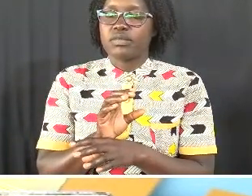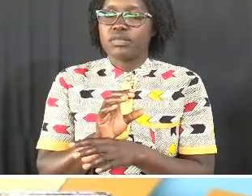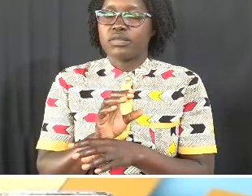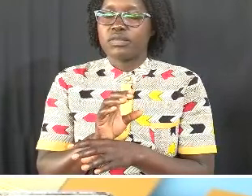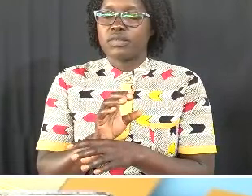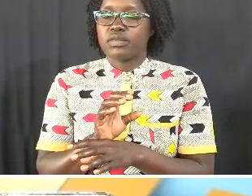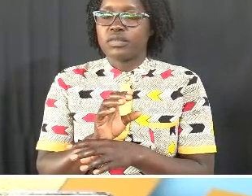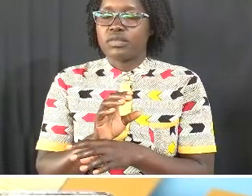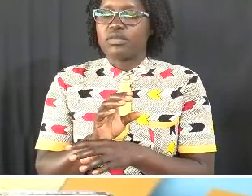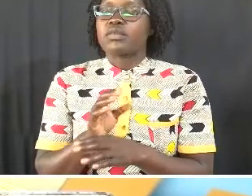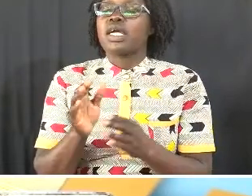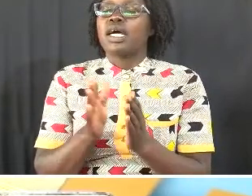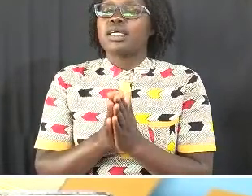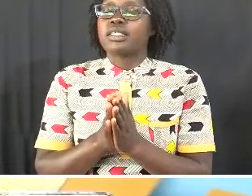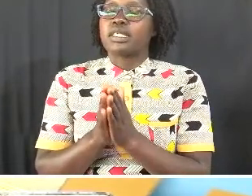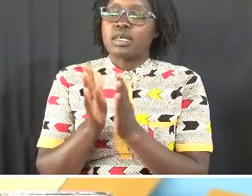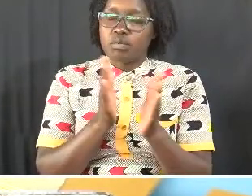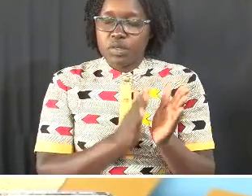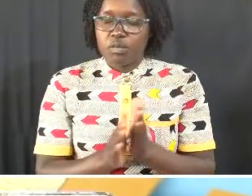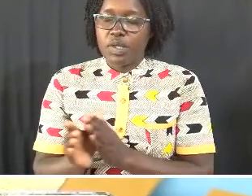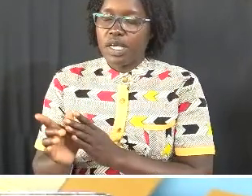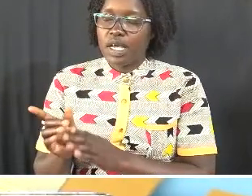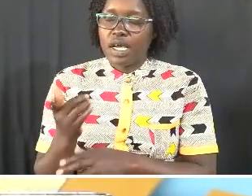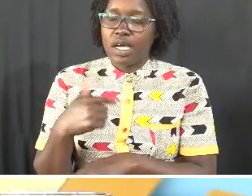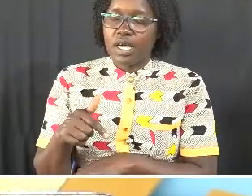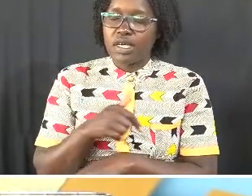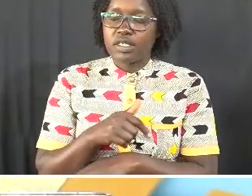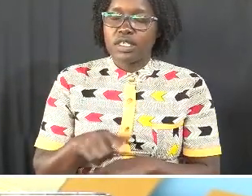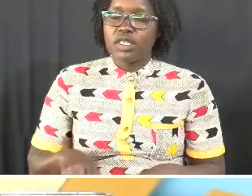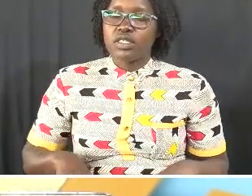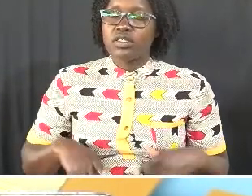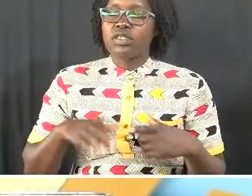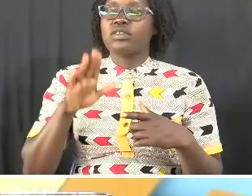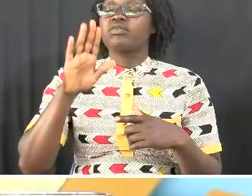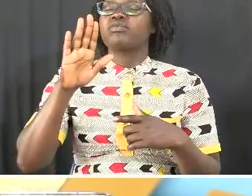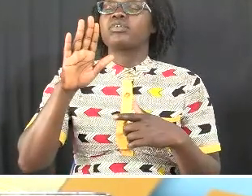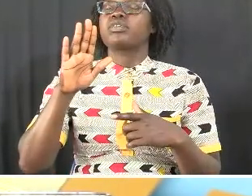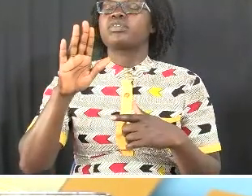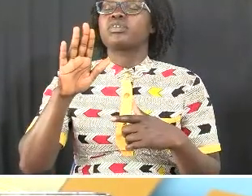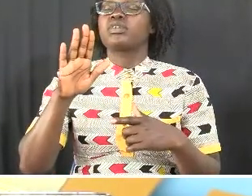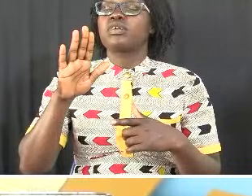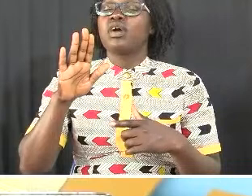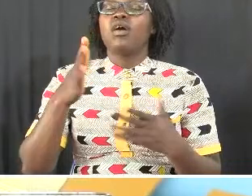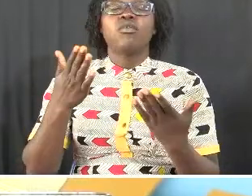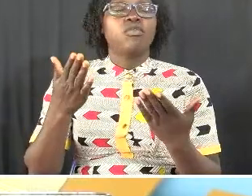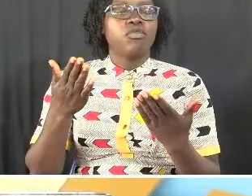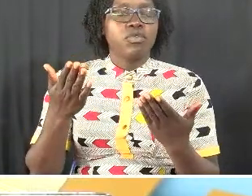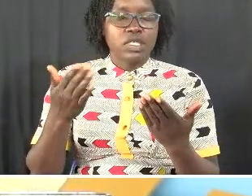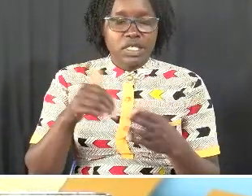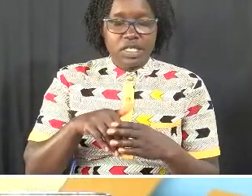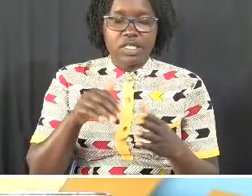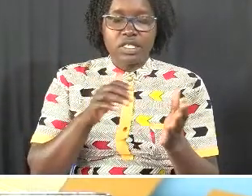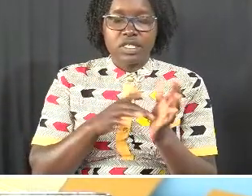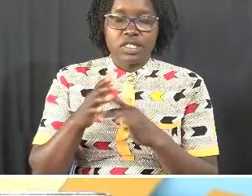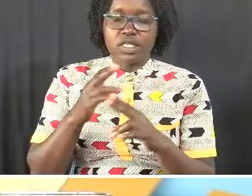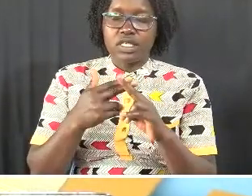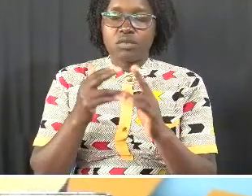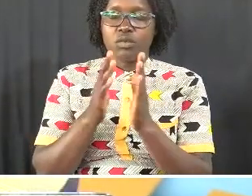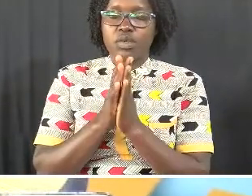and prepare us to live with you, for I have asked in Jesus' name.